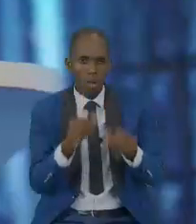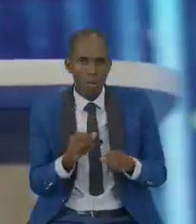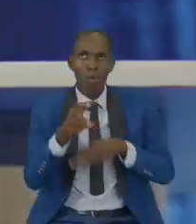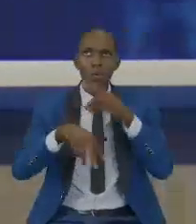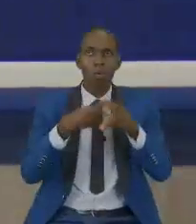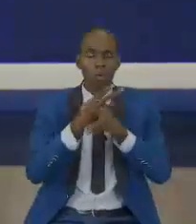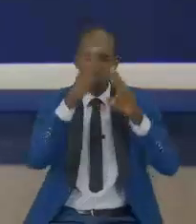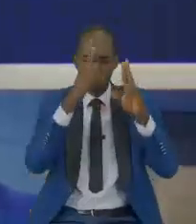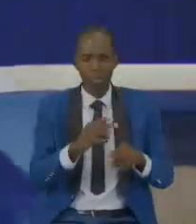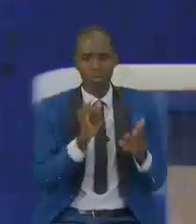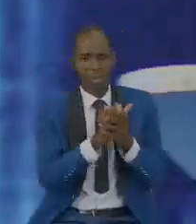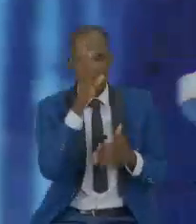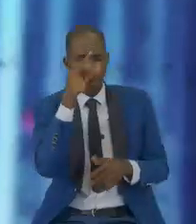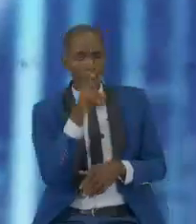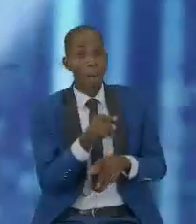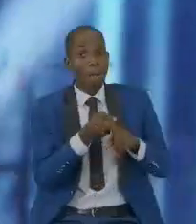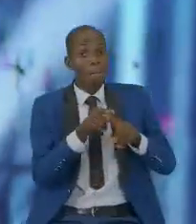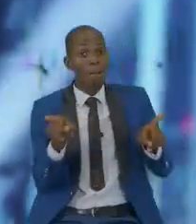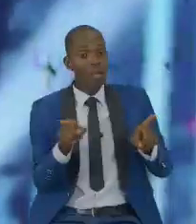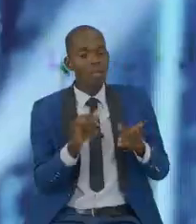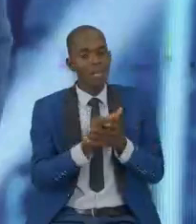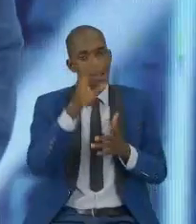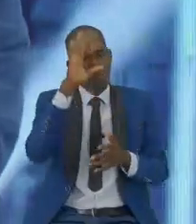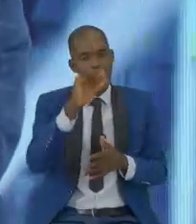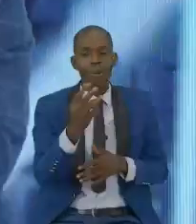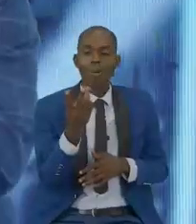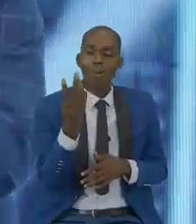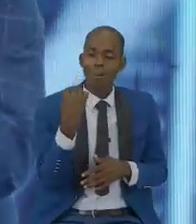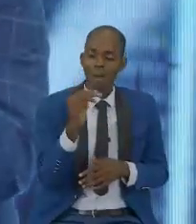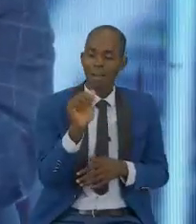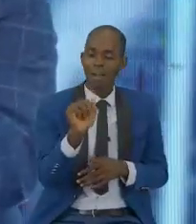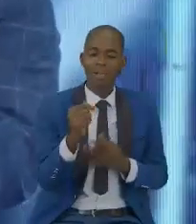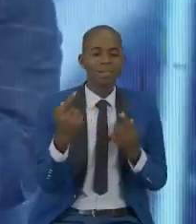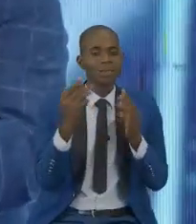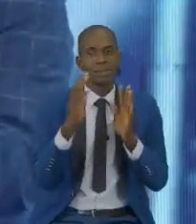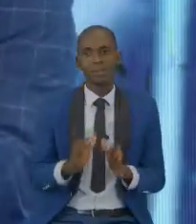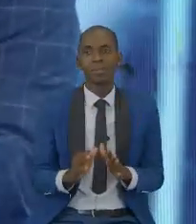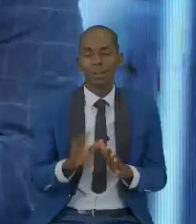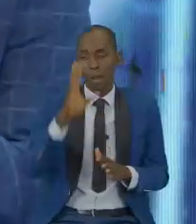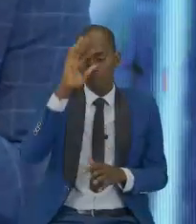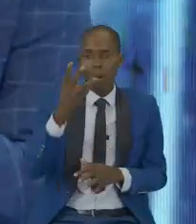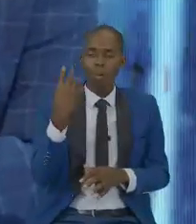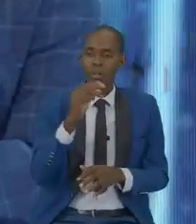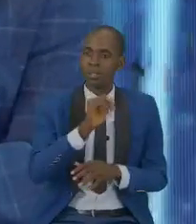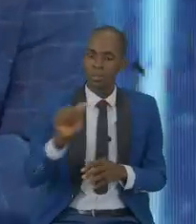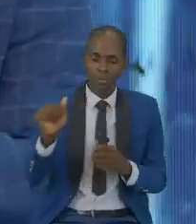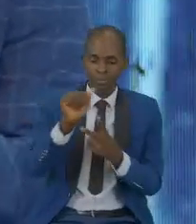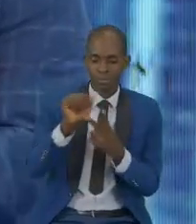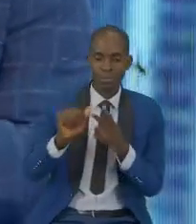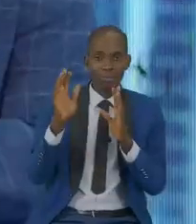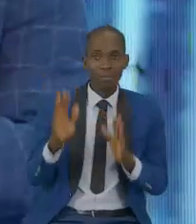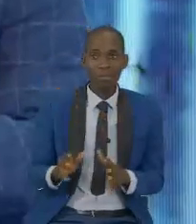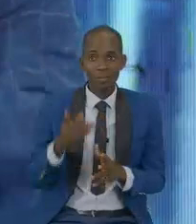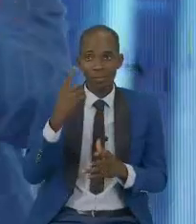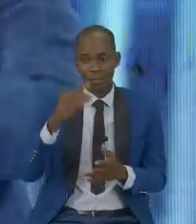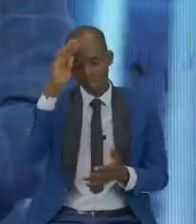he is a sinner. But he is an adulterer. And the husband of those women, they look